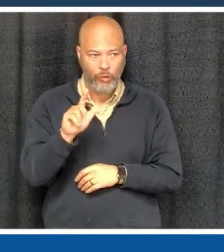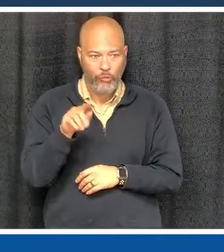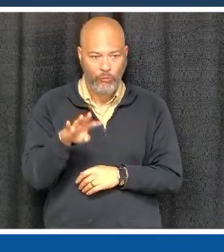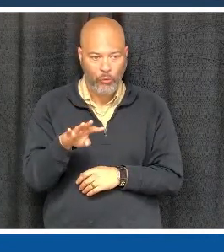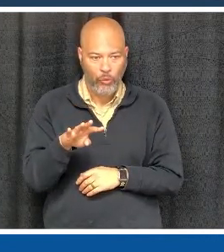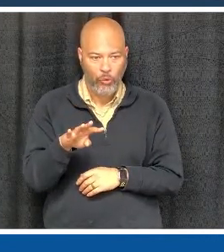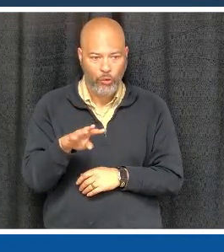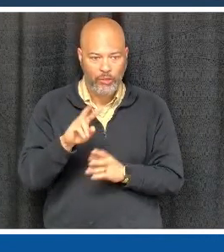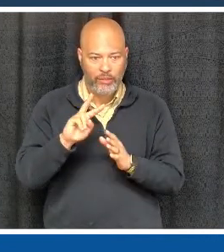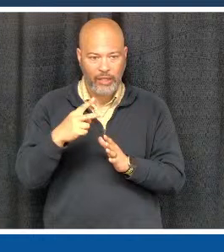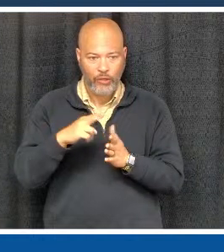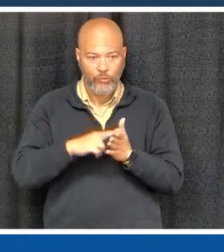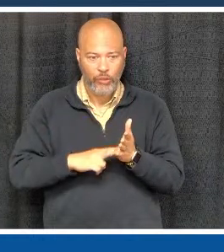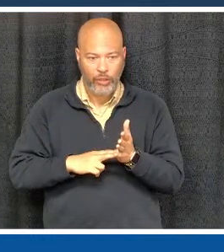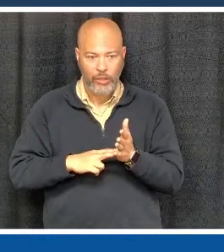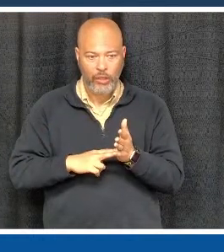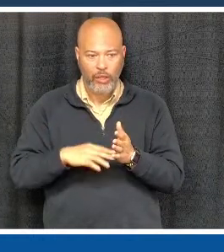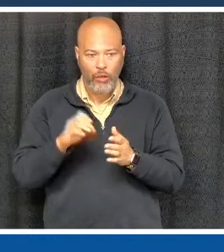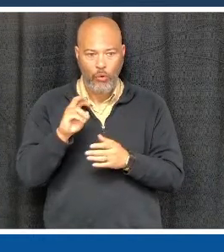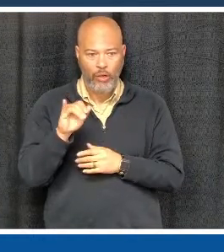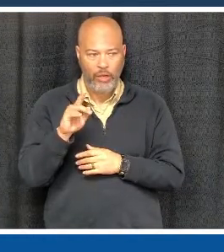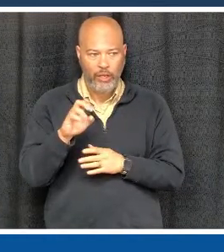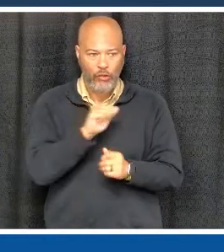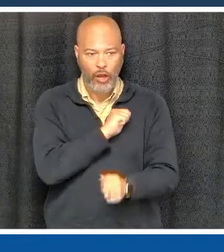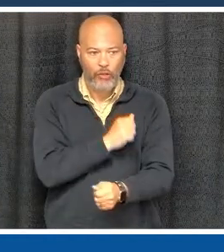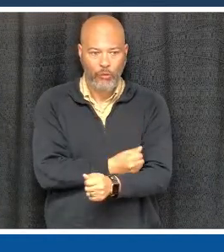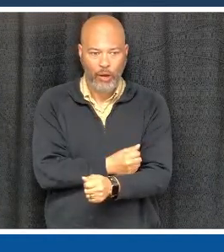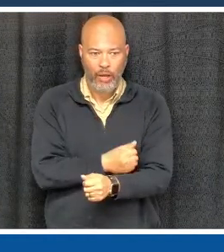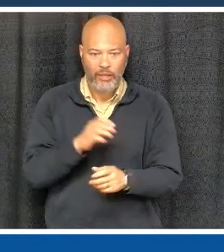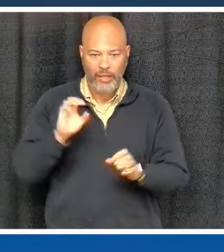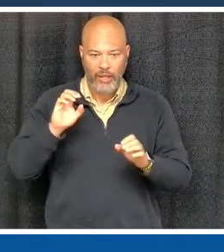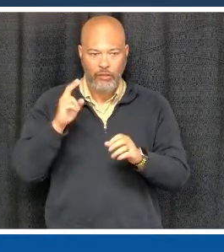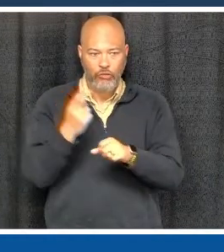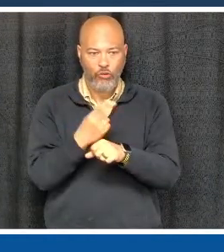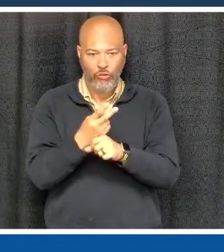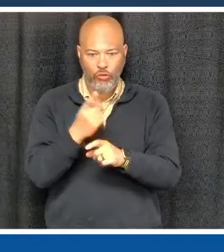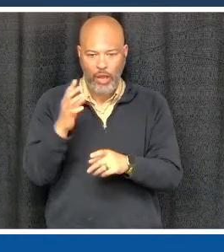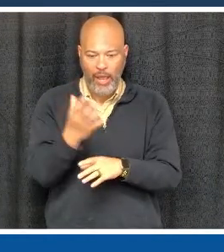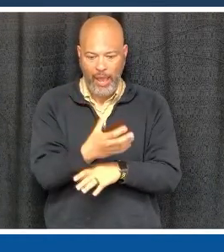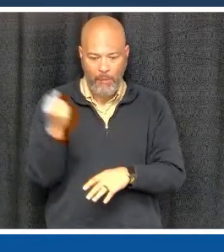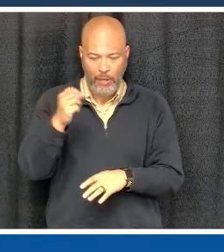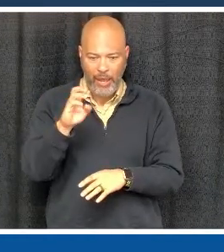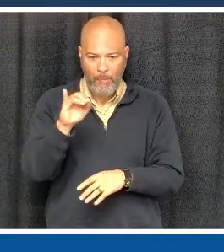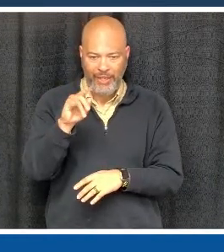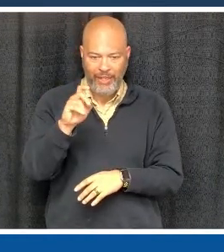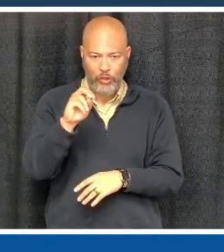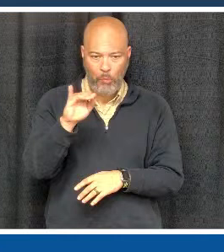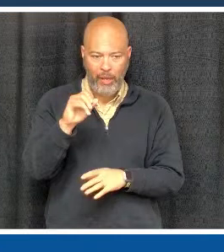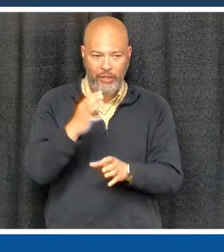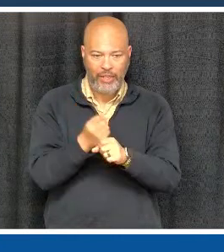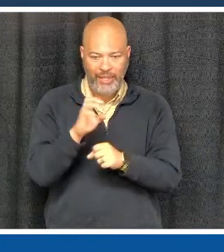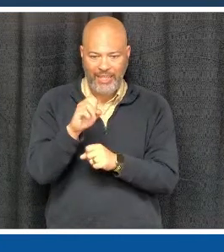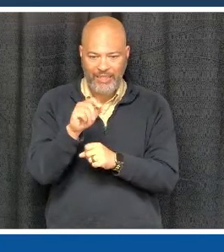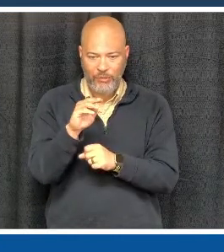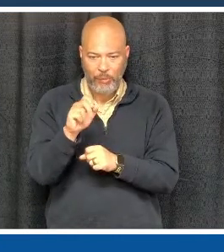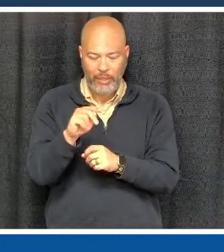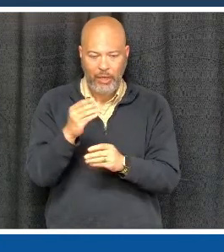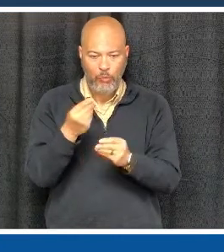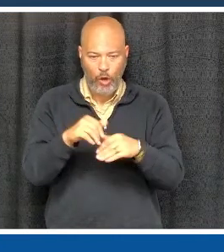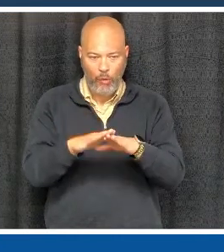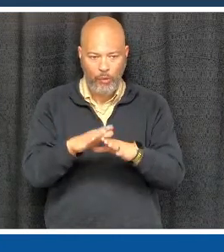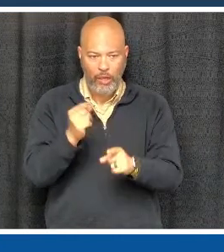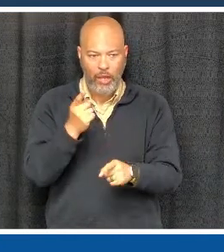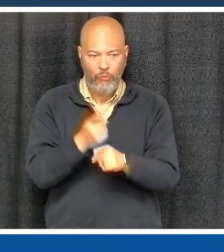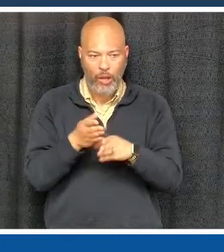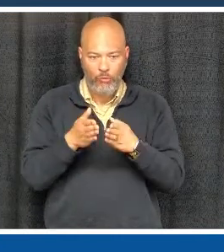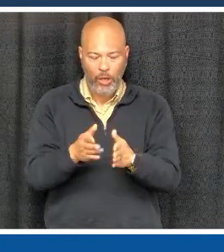2023-24, second reading, an ordinance authorizing the exercise of the right of eminent domain to acquire easements, property, and rights